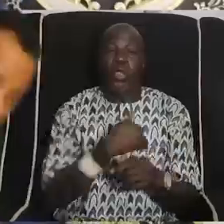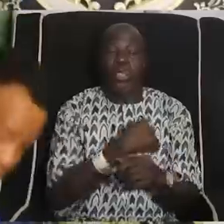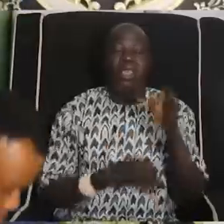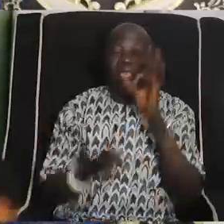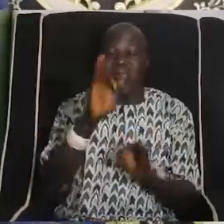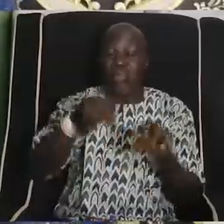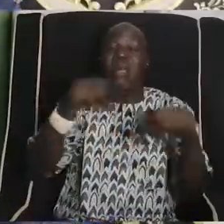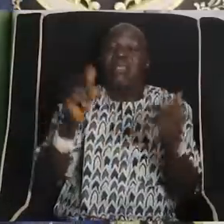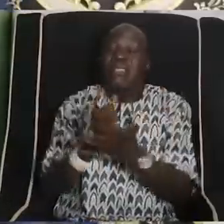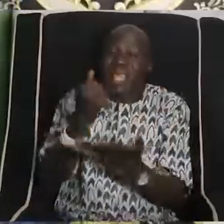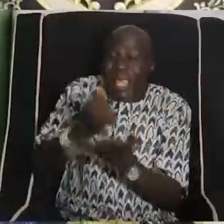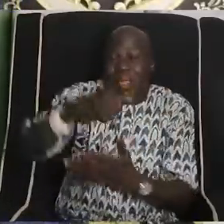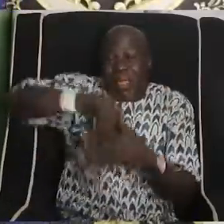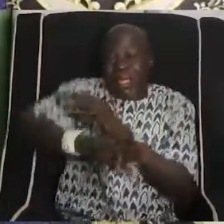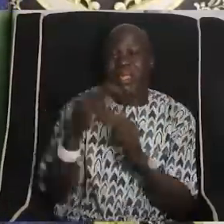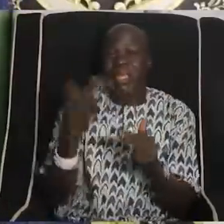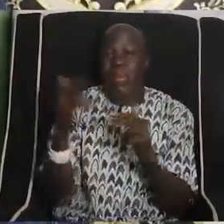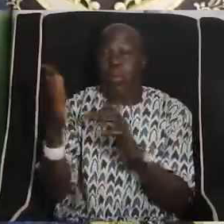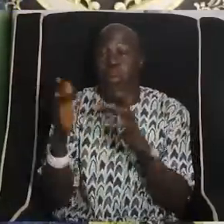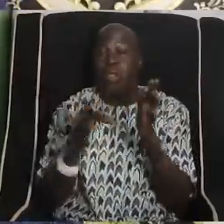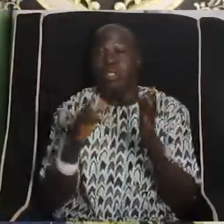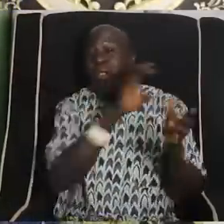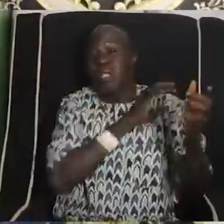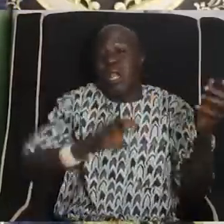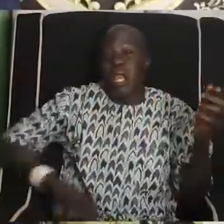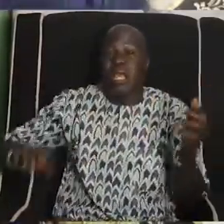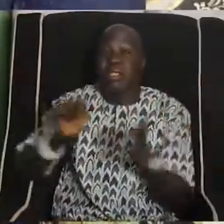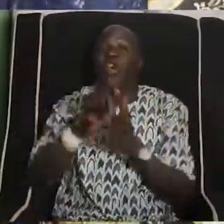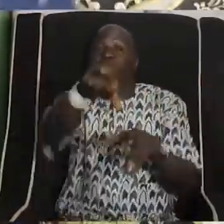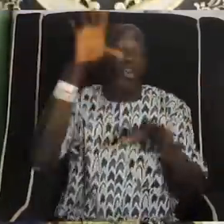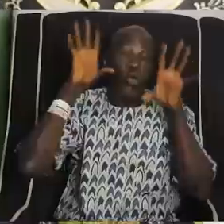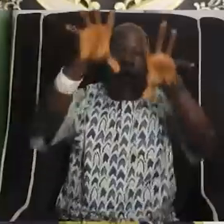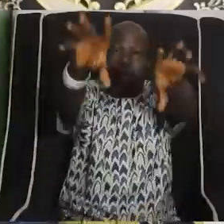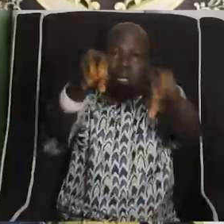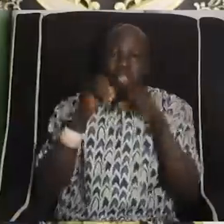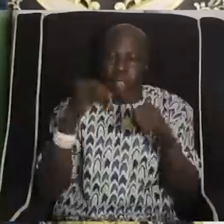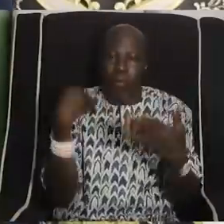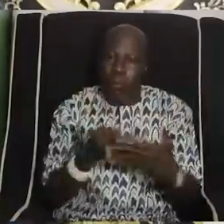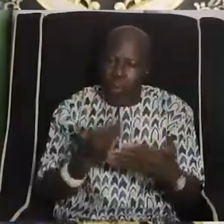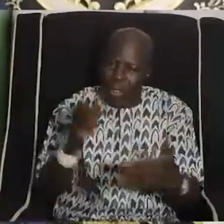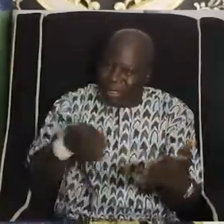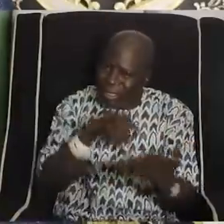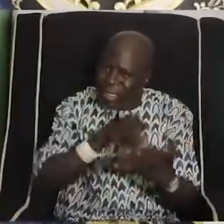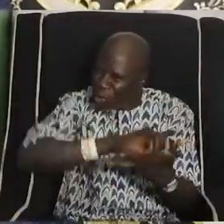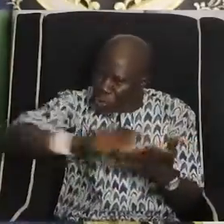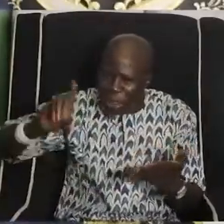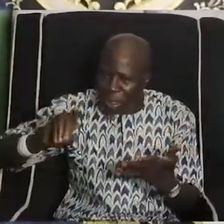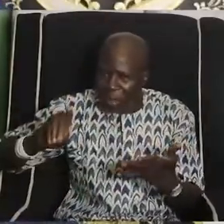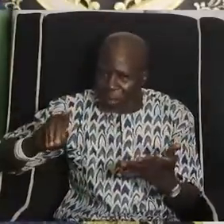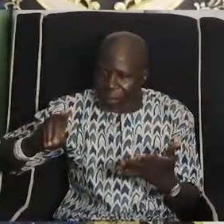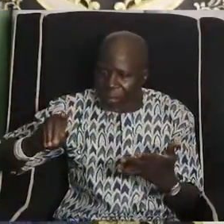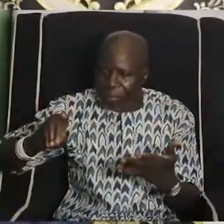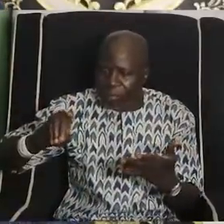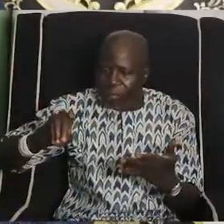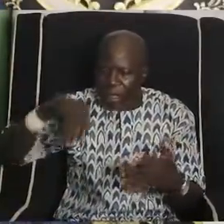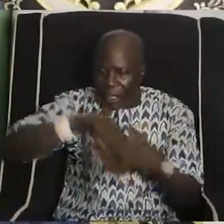le sabe. You can say. No God Jesus to Nazareth. O ba yo mo la say. You get money this week. In